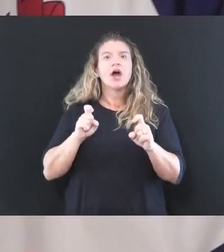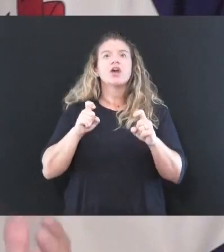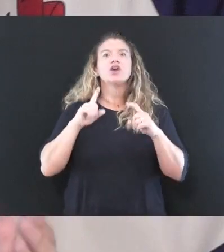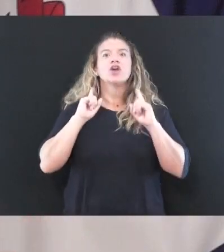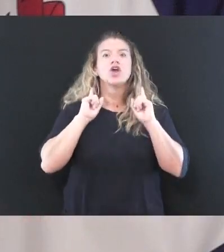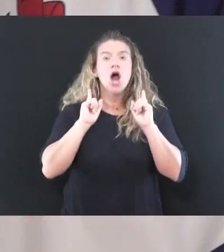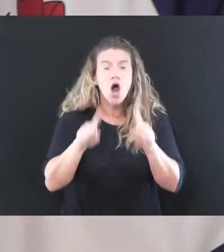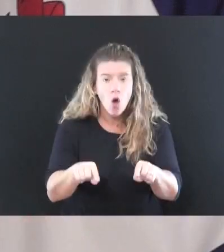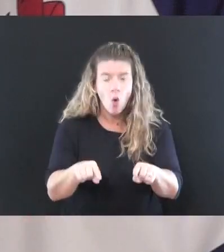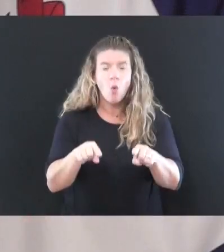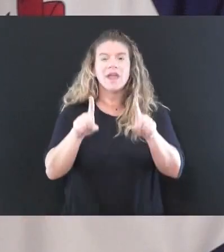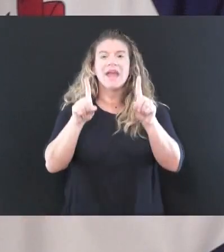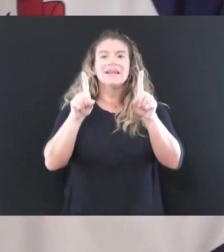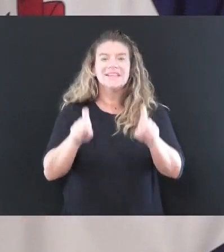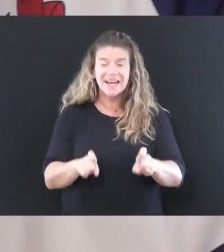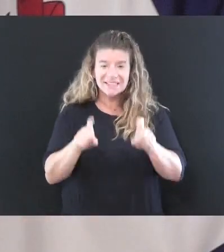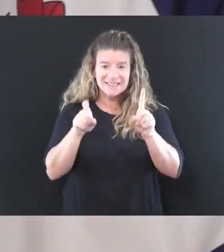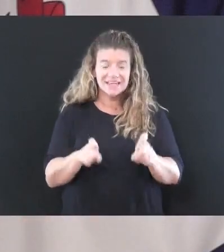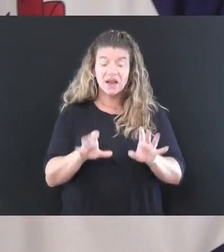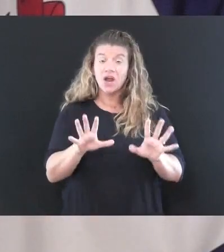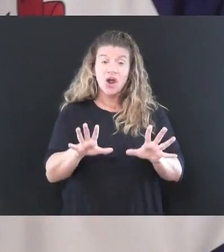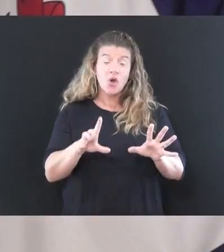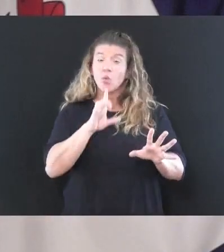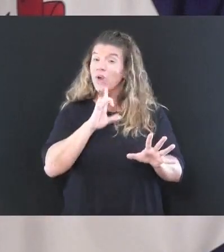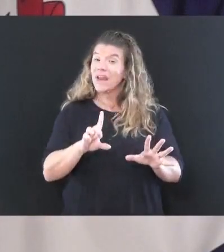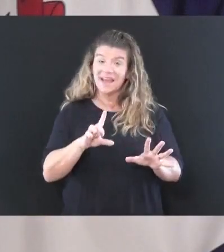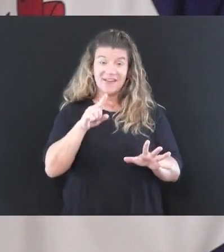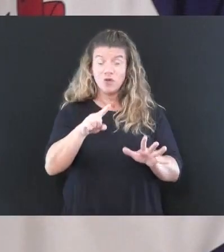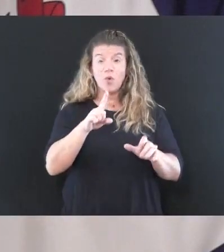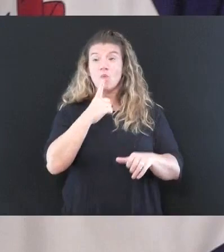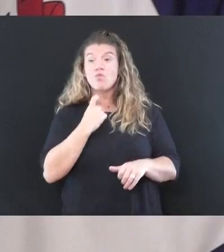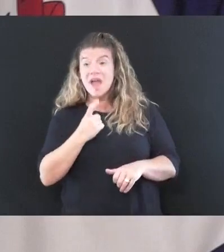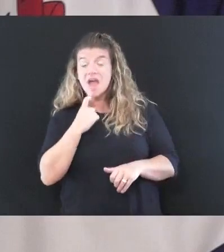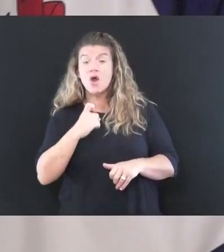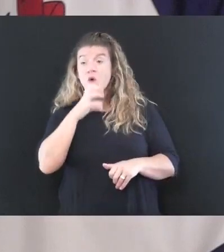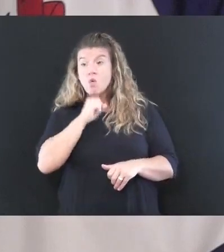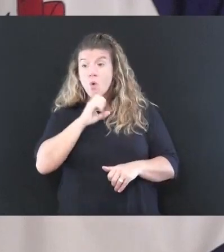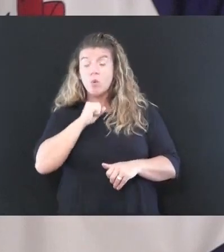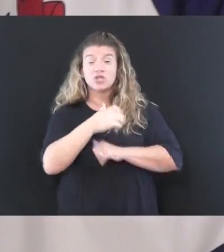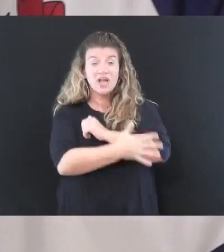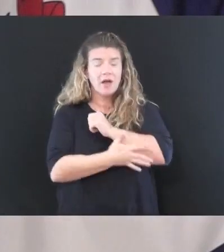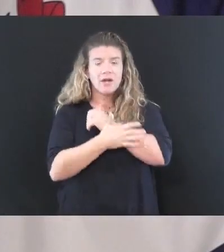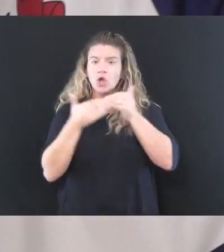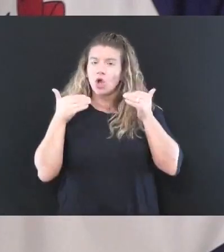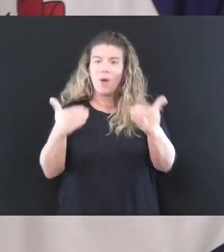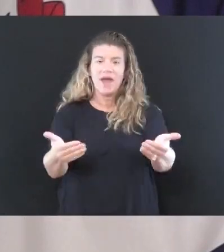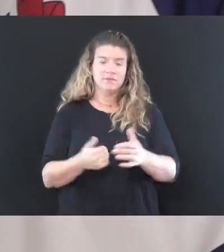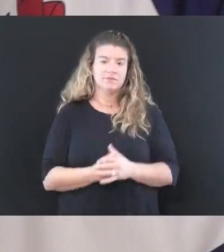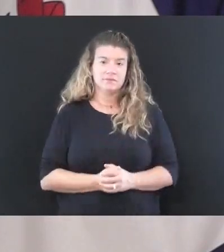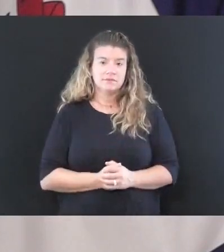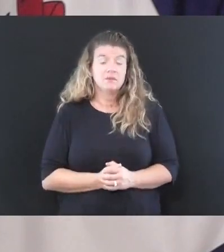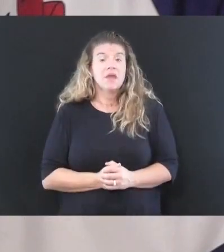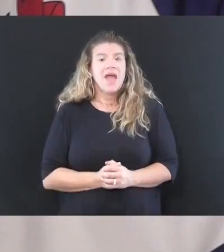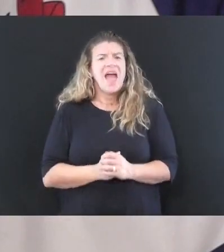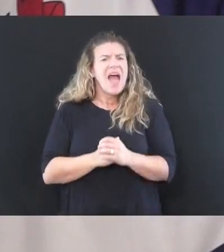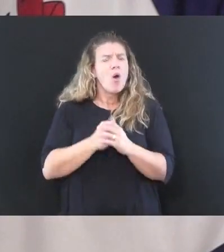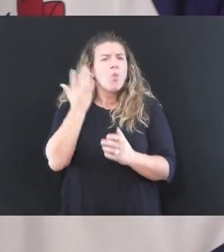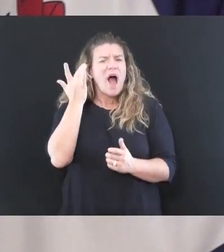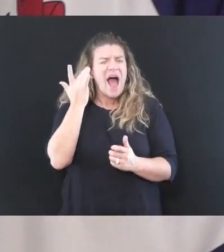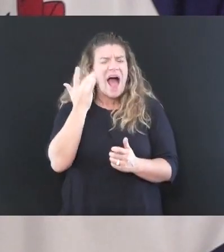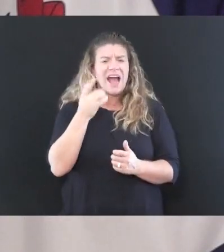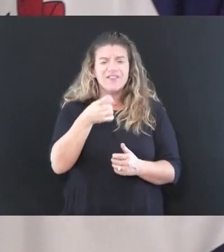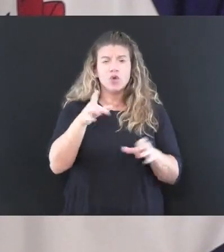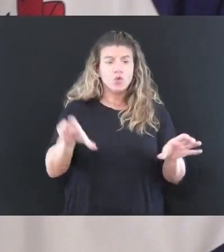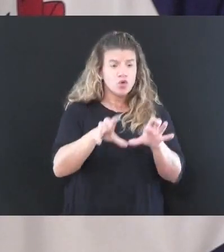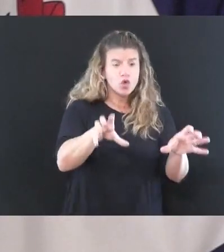get tested, especially if you are in an orange or red county. Now, what would that do? What would it do? Here's what it'll